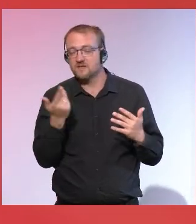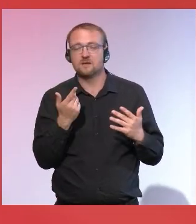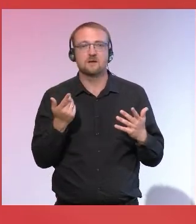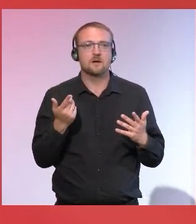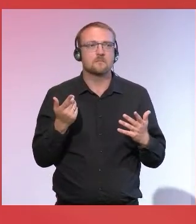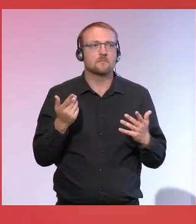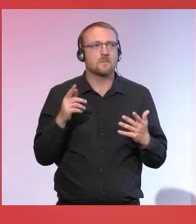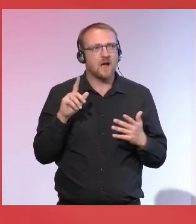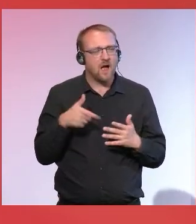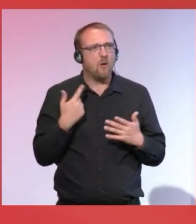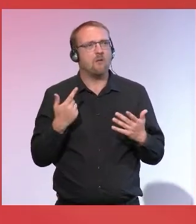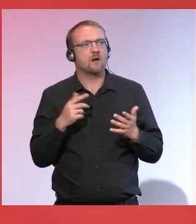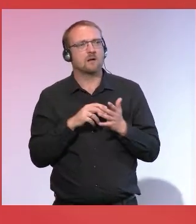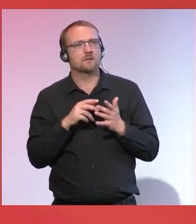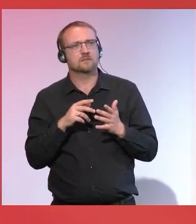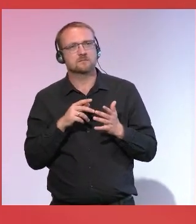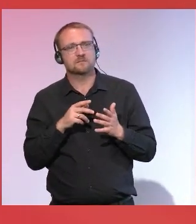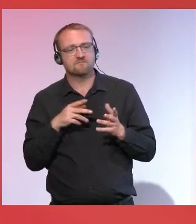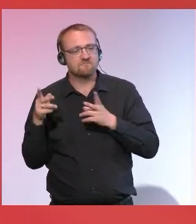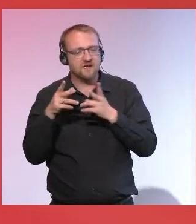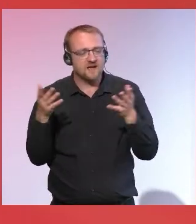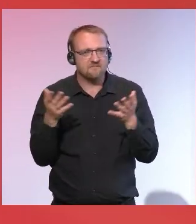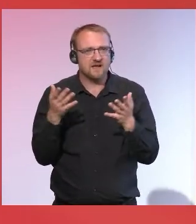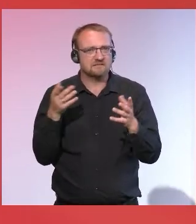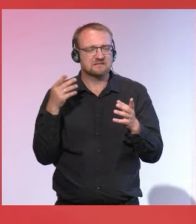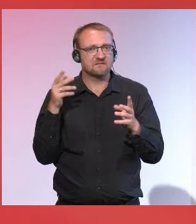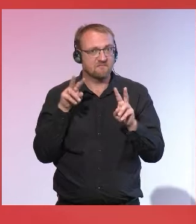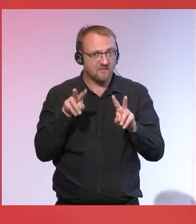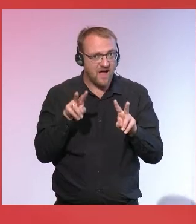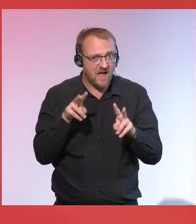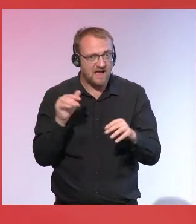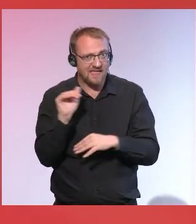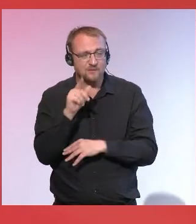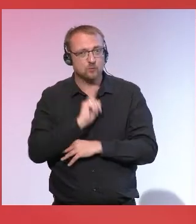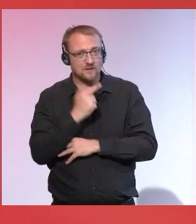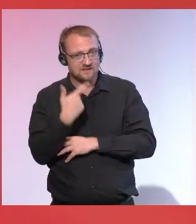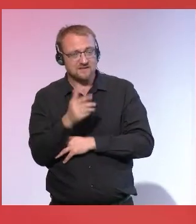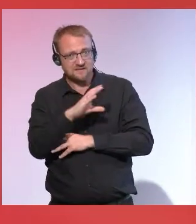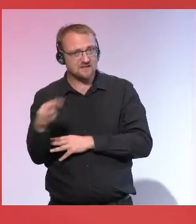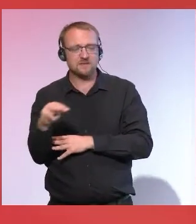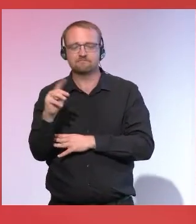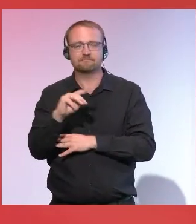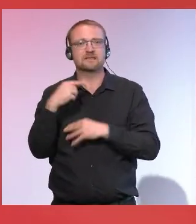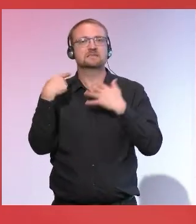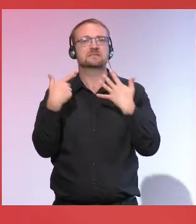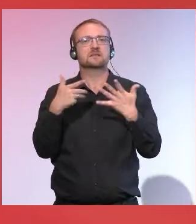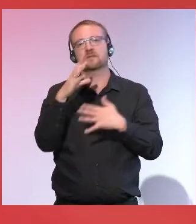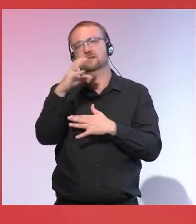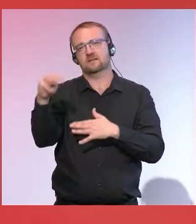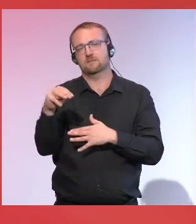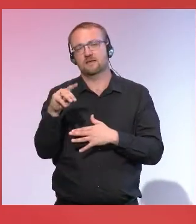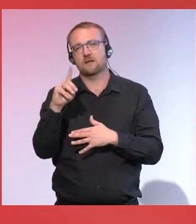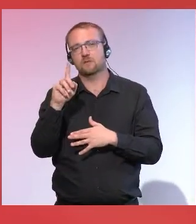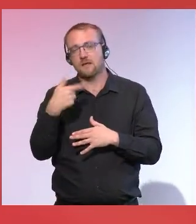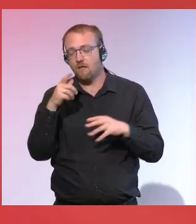also a chance of a so-called low likelihood, high impact scenario, where if the ice sheets start melting faster